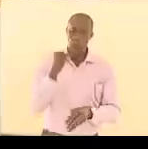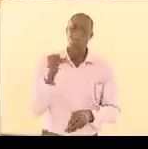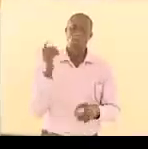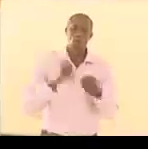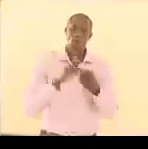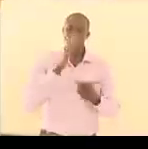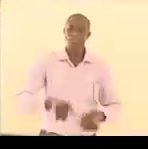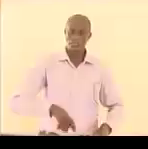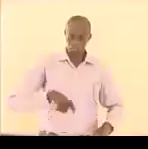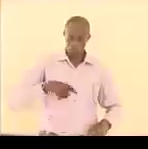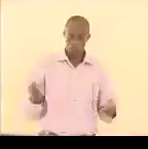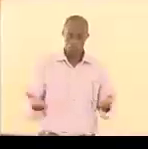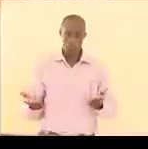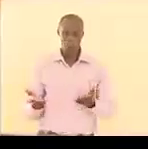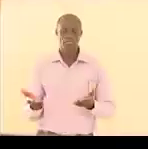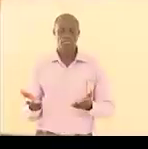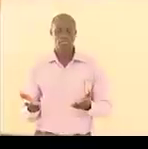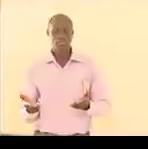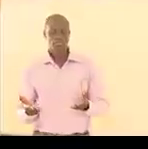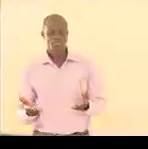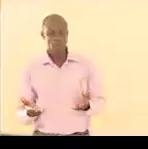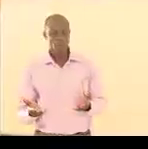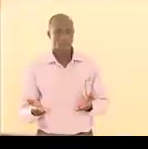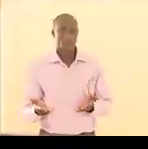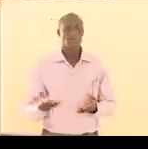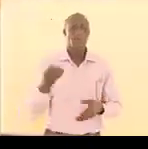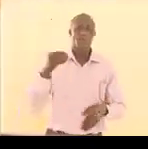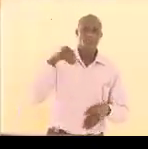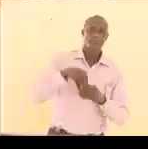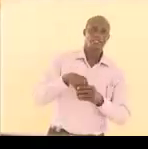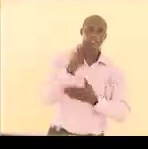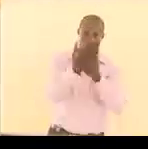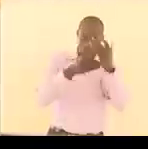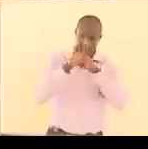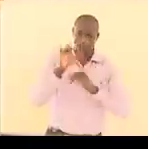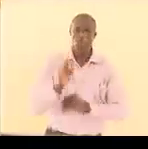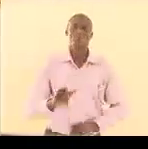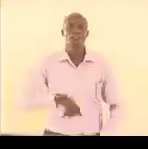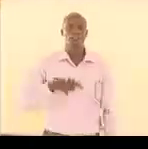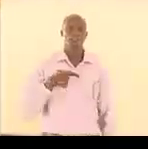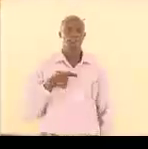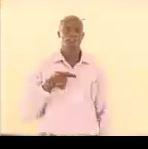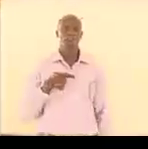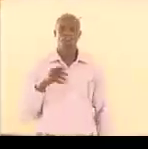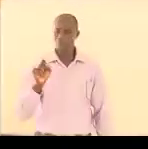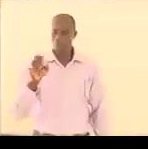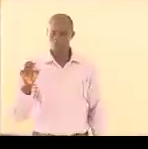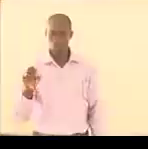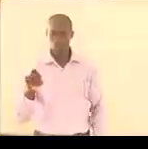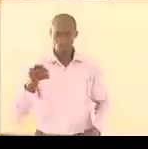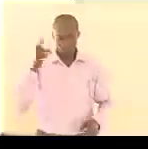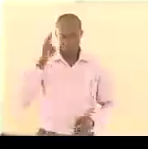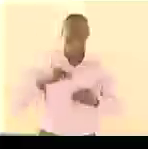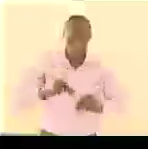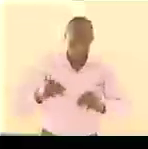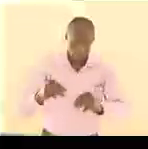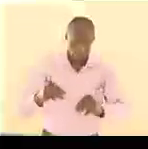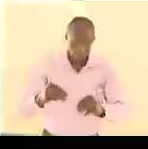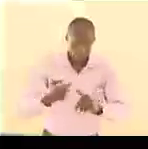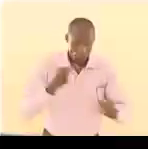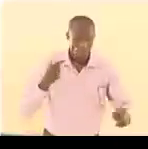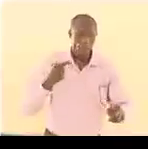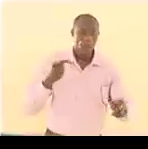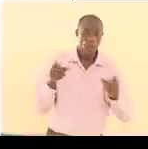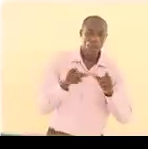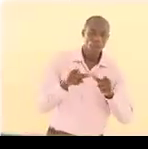be living here with rough people like you and to be living heavenly lives. So he moved